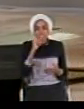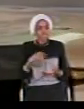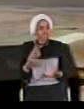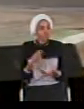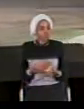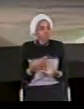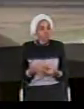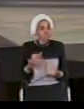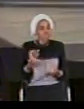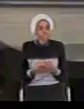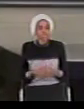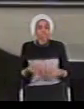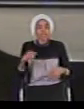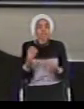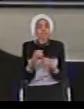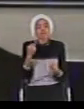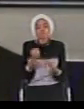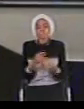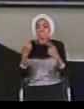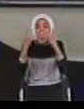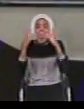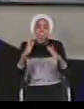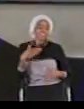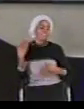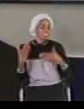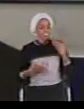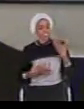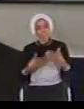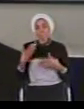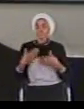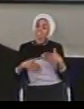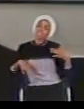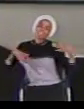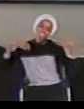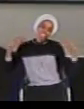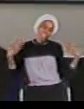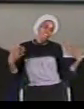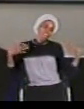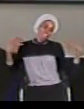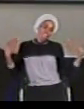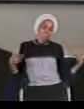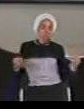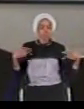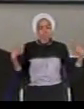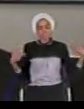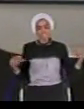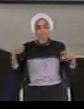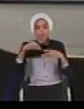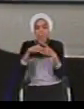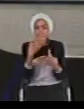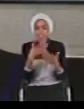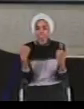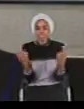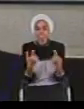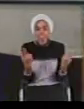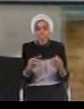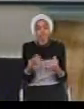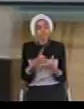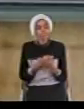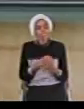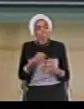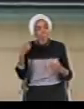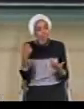gospel that makes them joyful, laughing, hilarious in their sin. The gospel